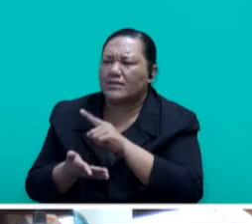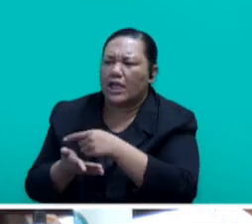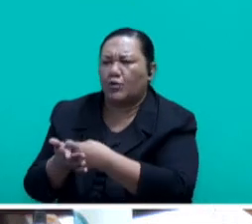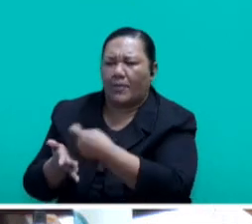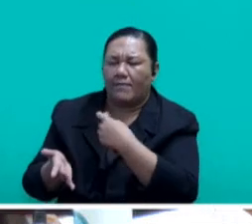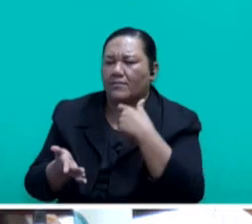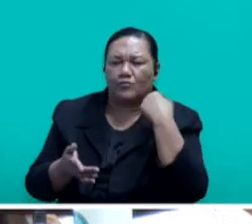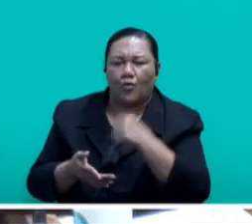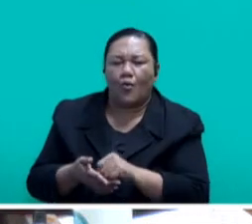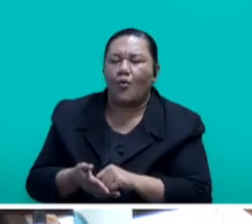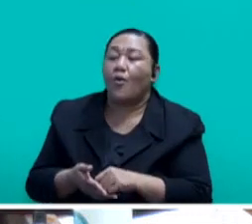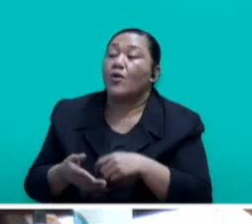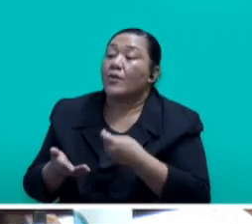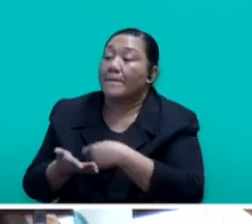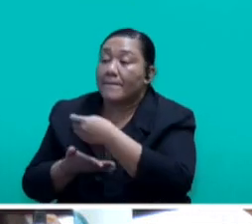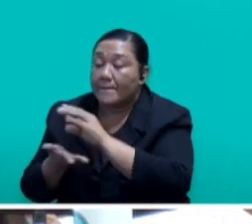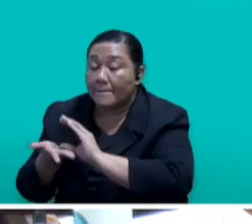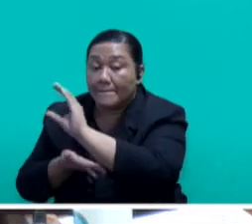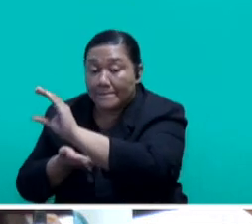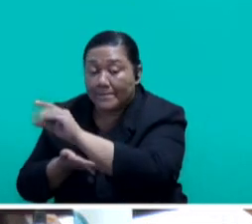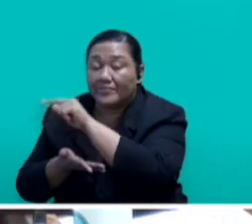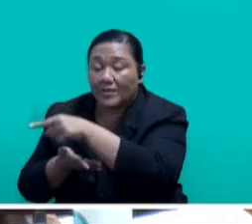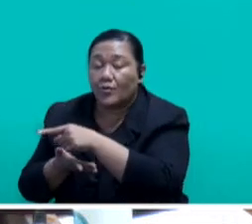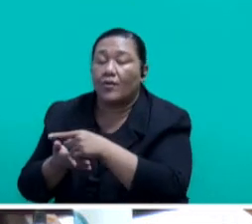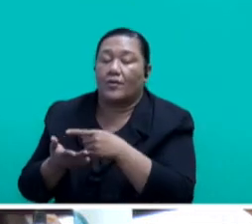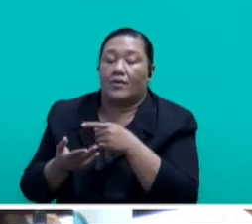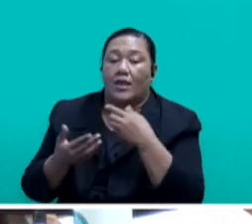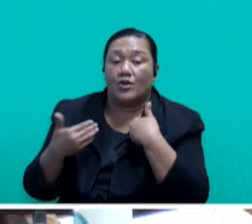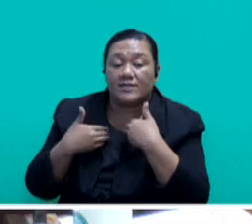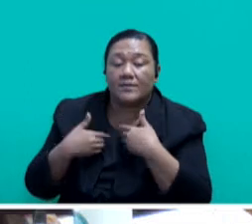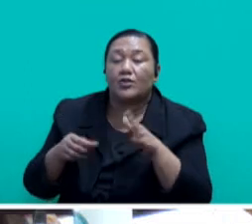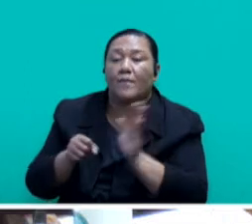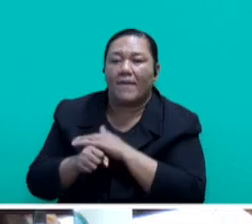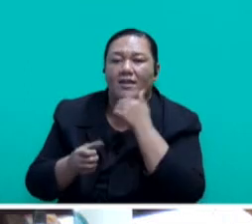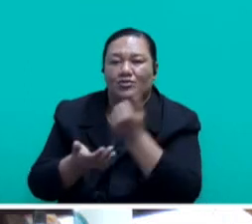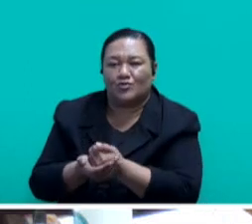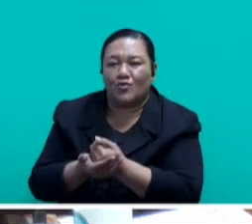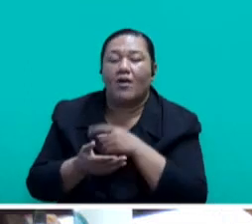conducts its business. That is for the Council, which we dominate anyway.